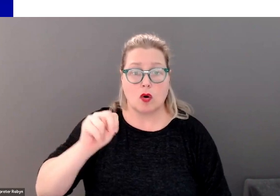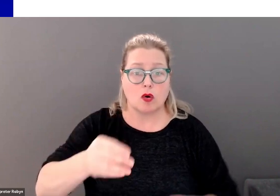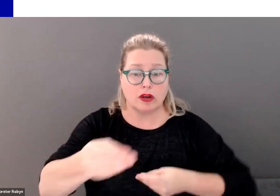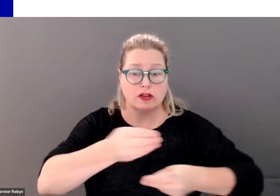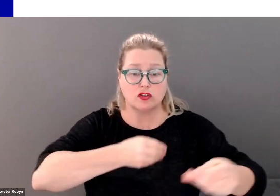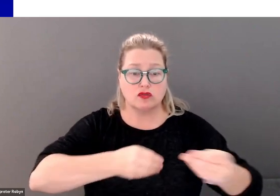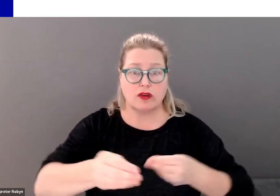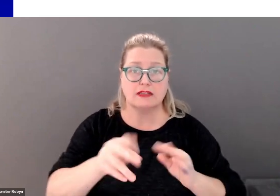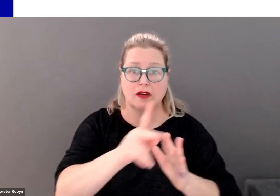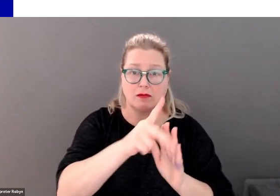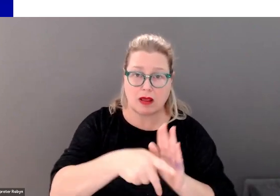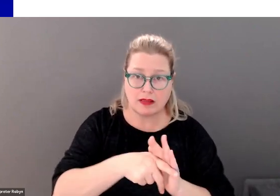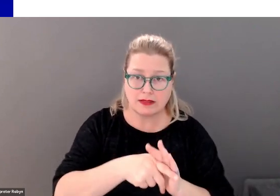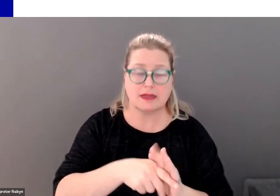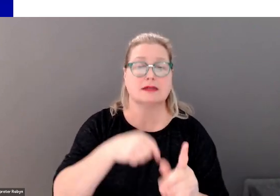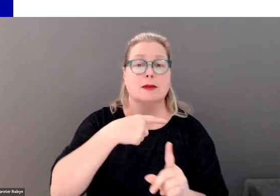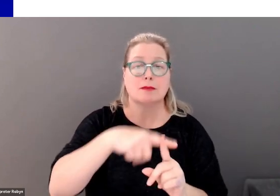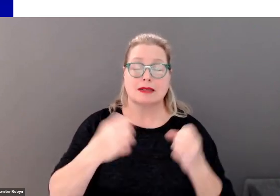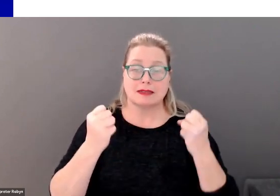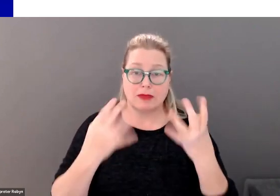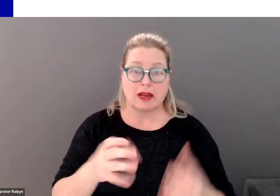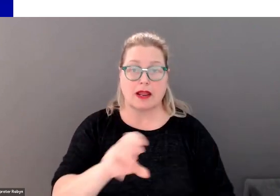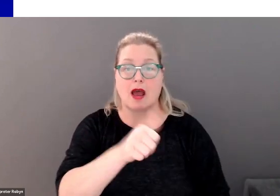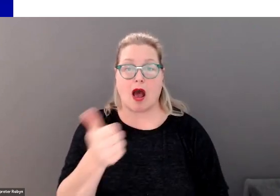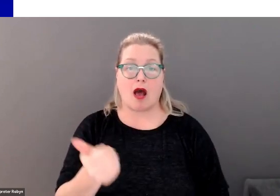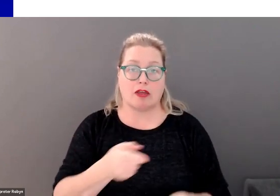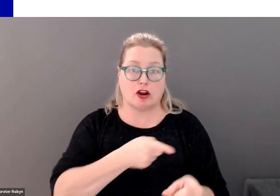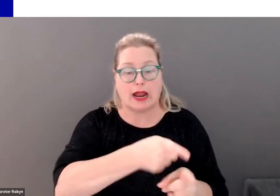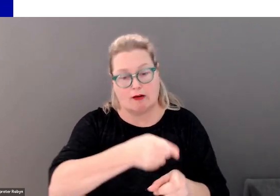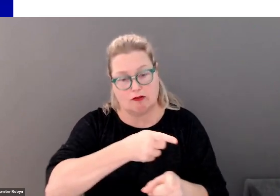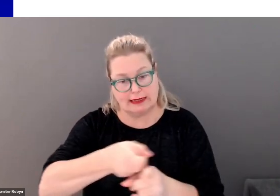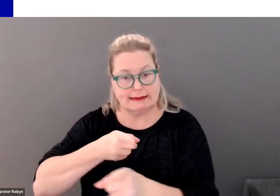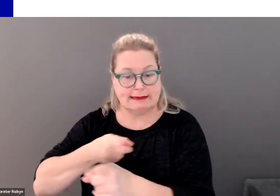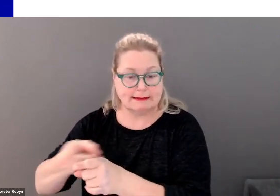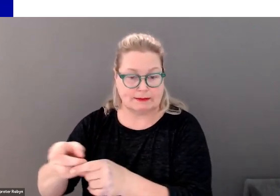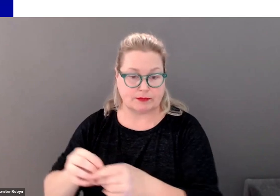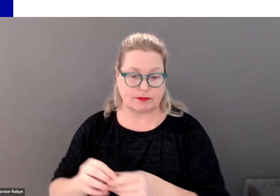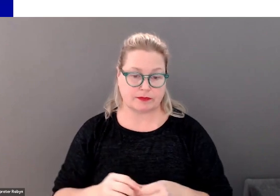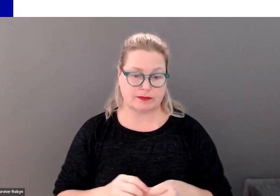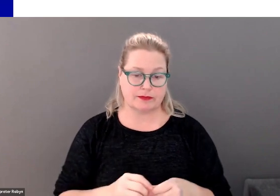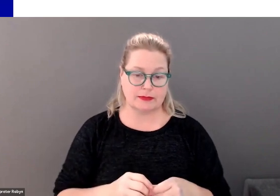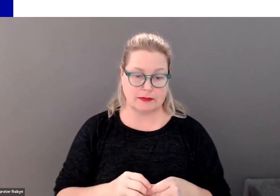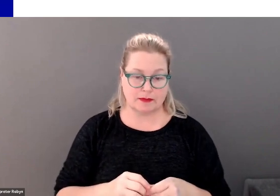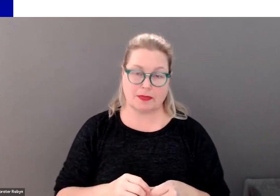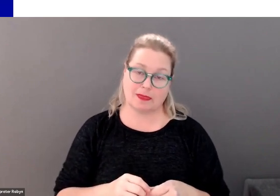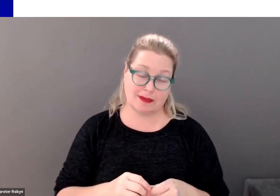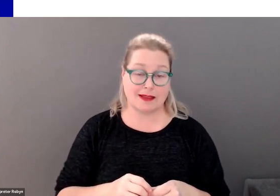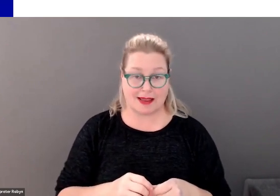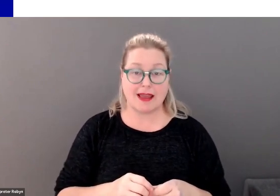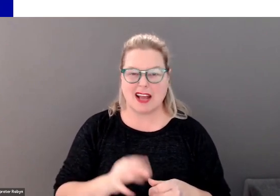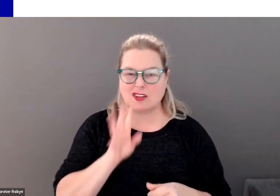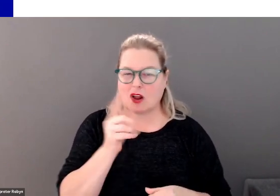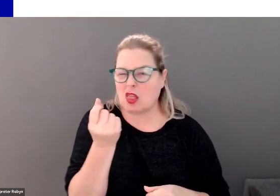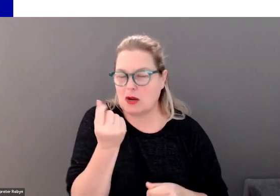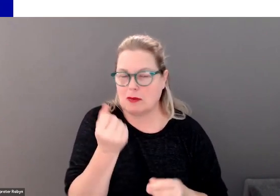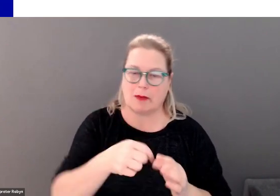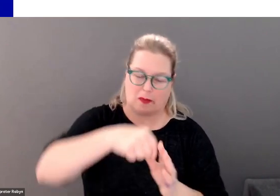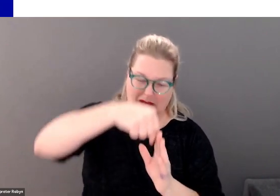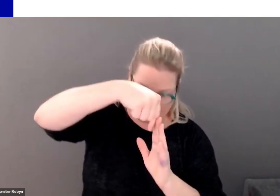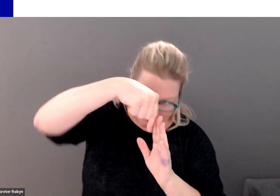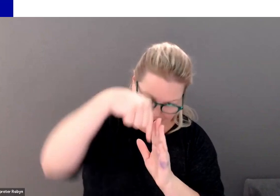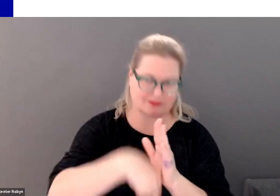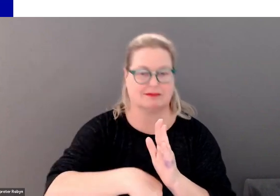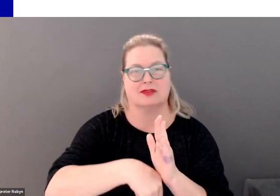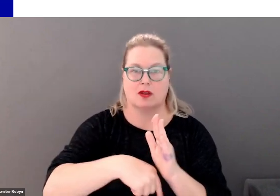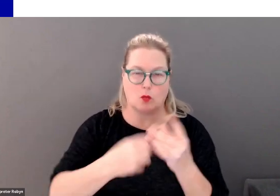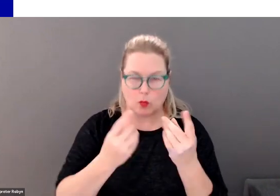relevant areas. And just to get into some of the nitty-gritty of what the final rule does,